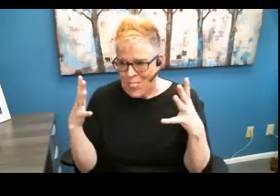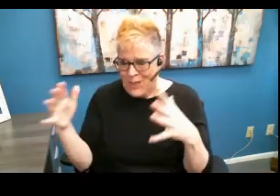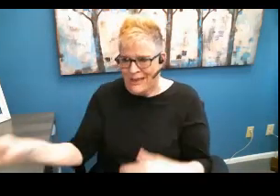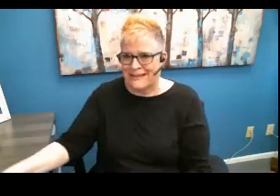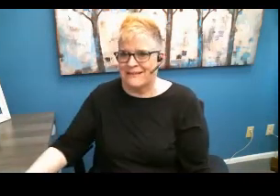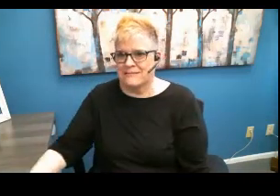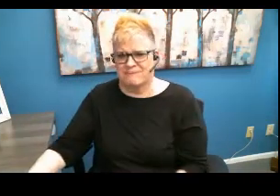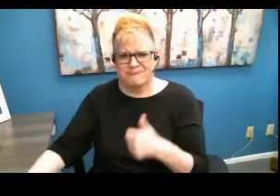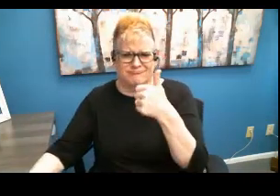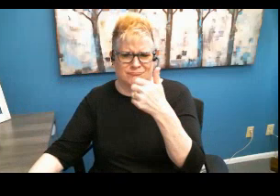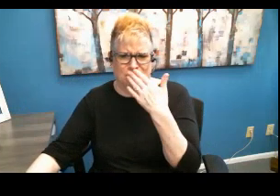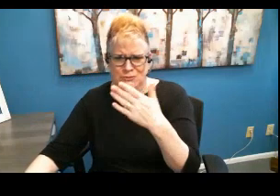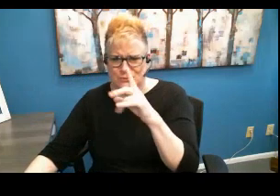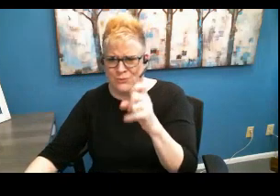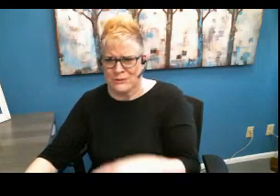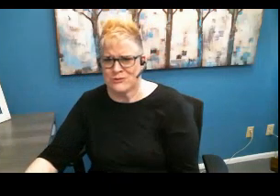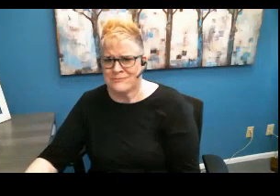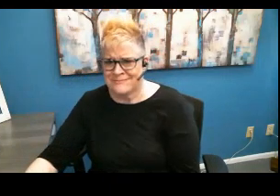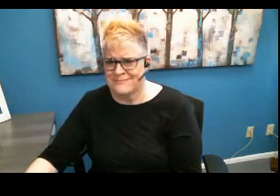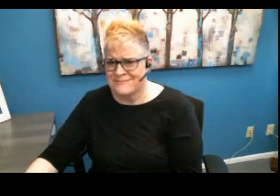great questions.